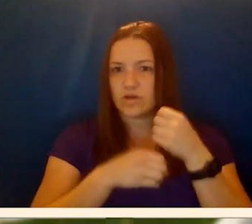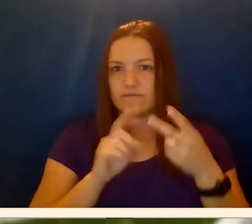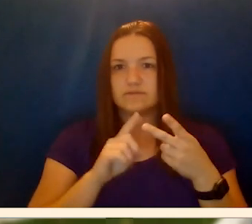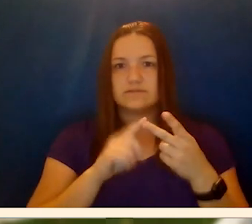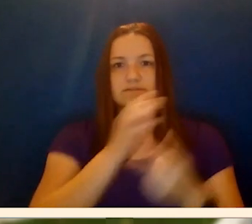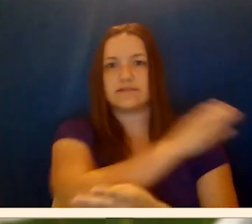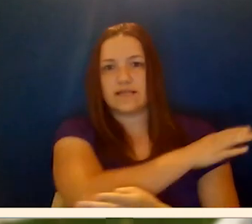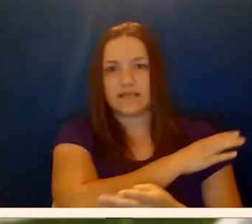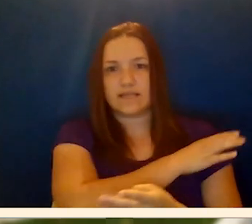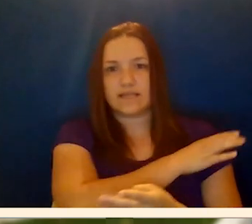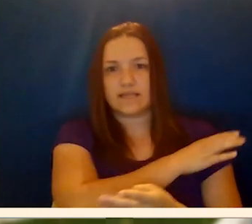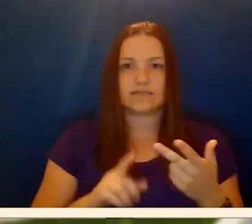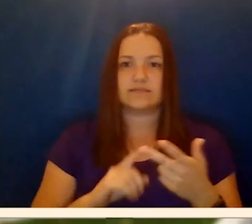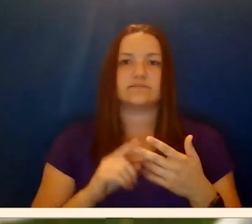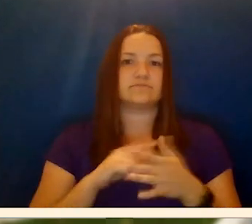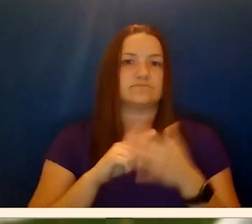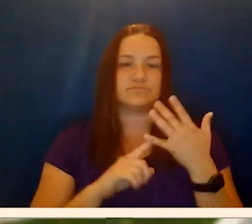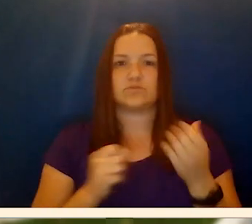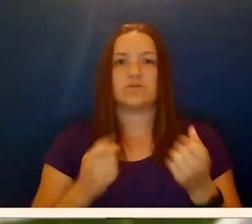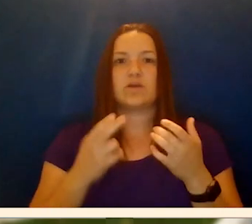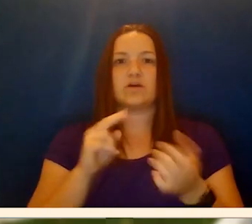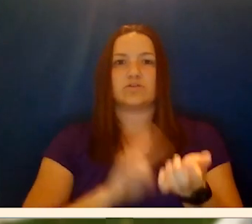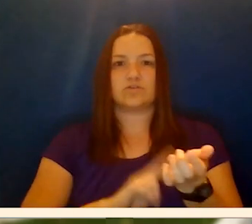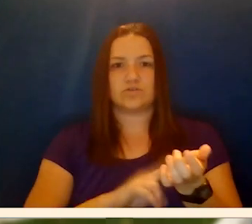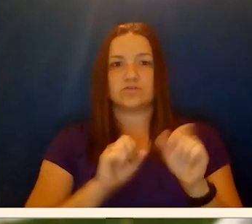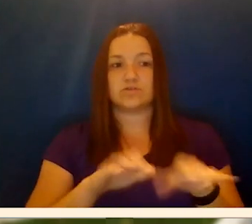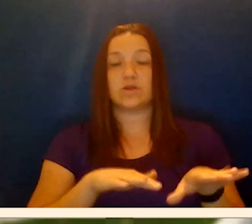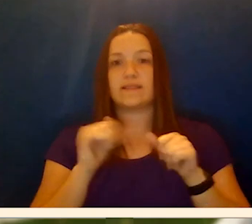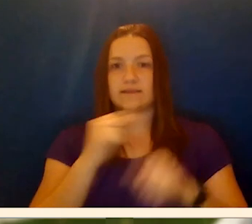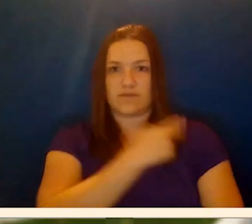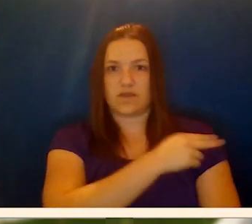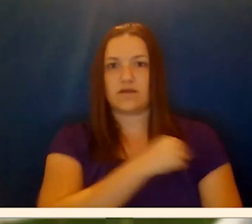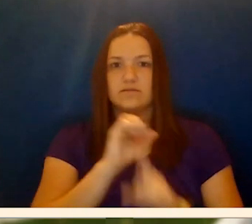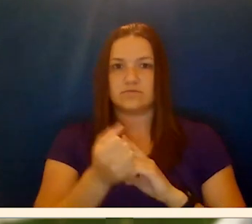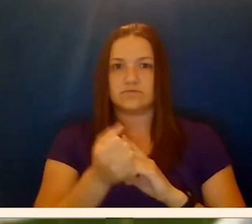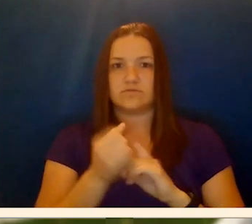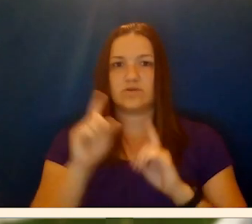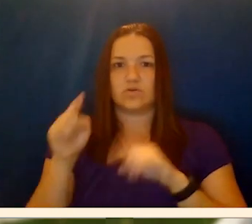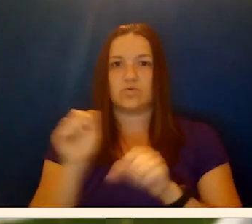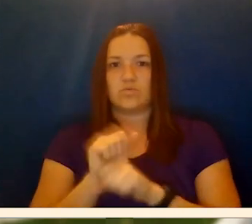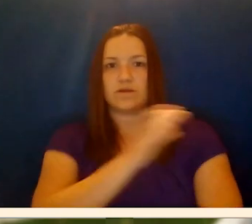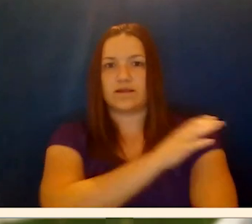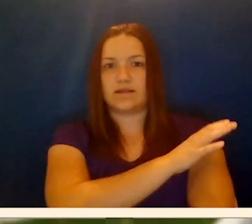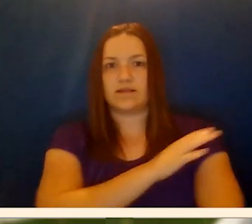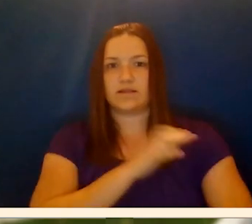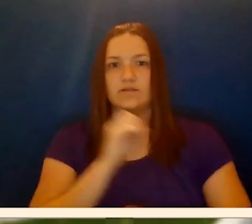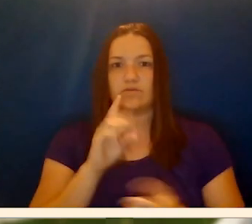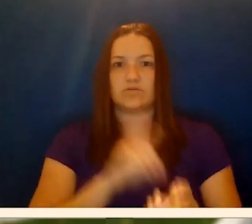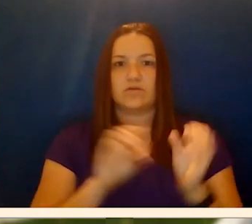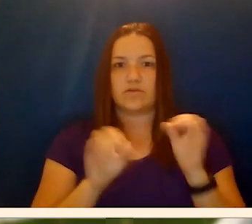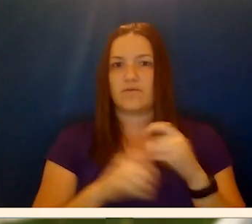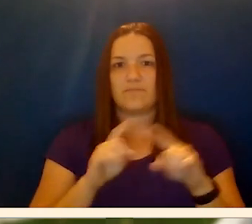and clinics, and so a lot of nurses could leave the hospital setting and go to work in a clinic or a